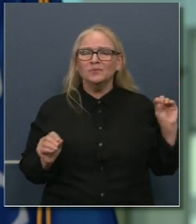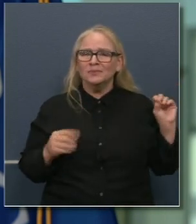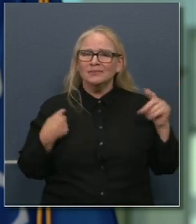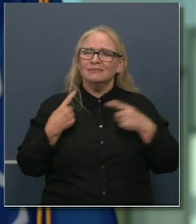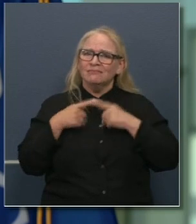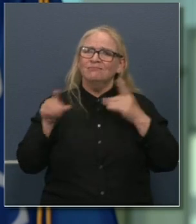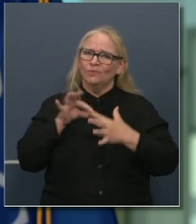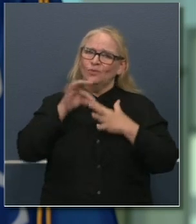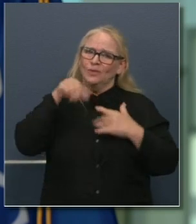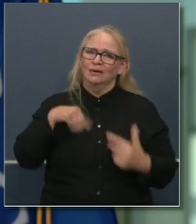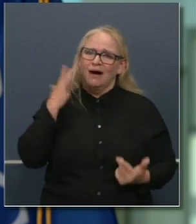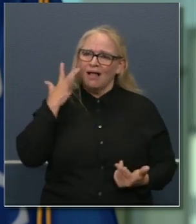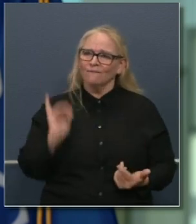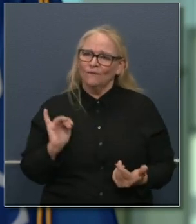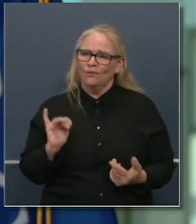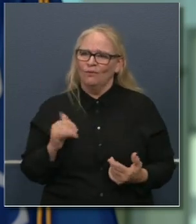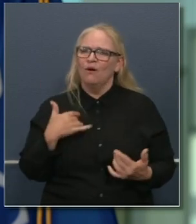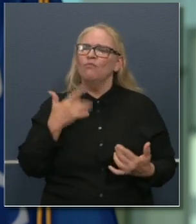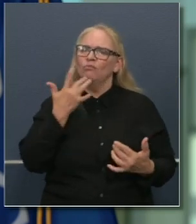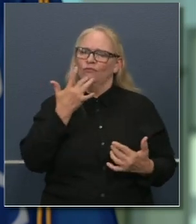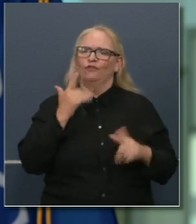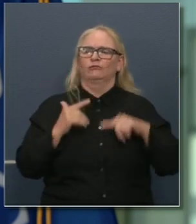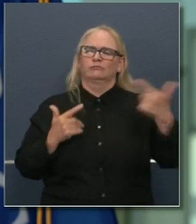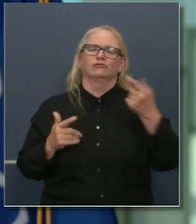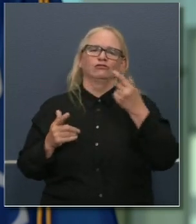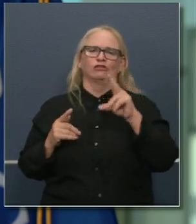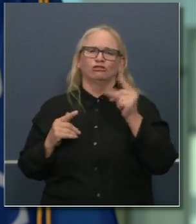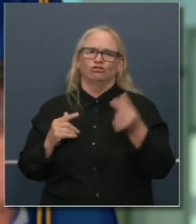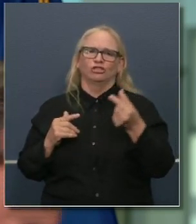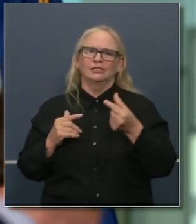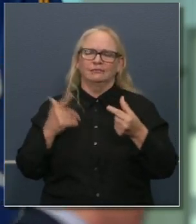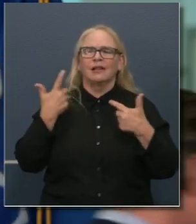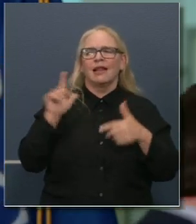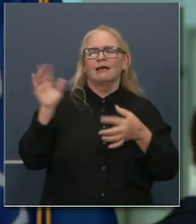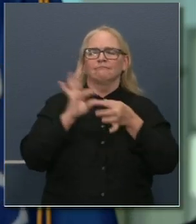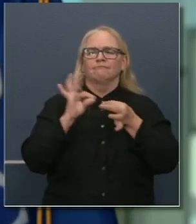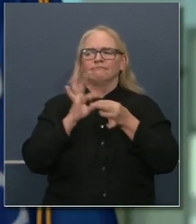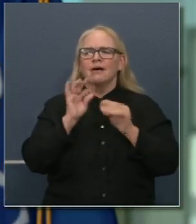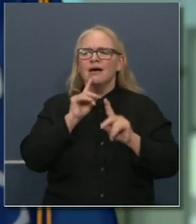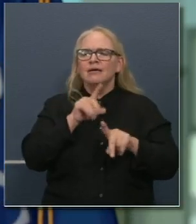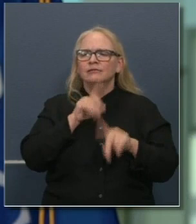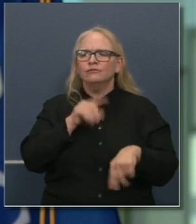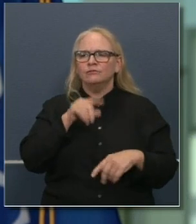pediatrician. So let him answer that question on that positivity rate.